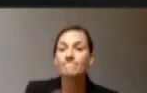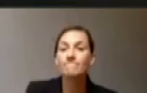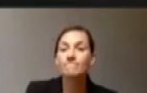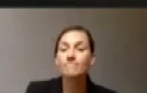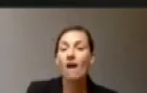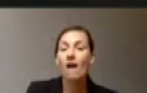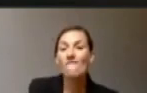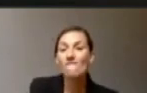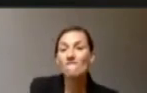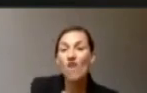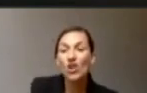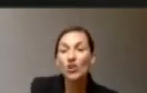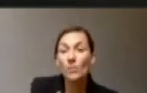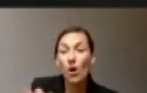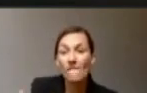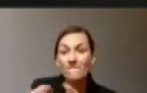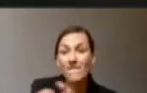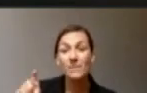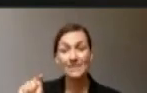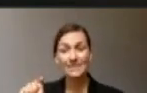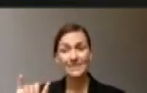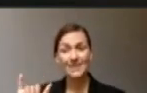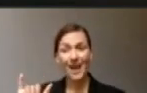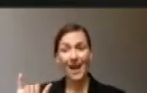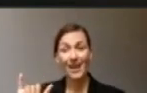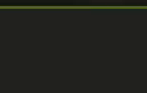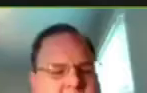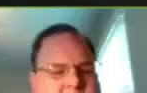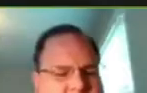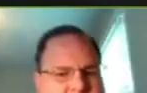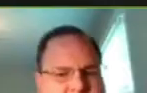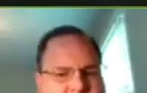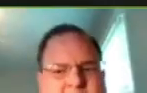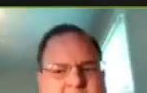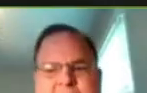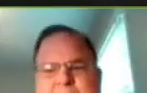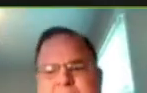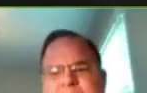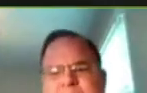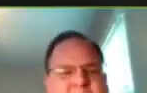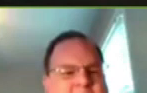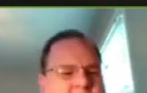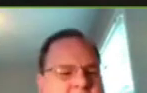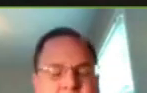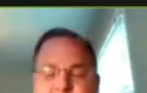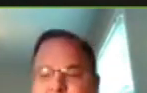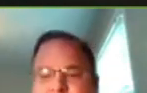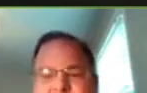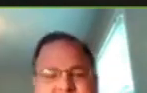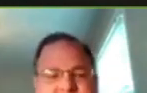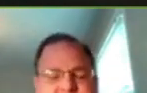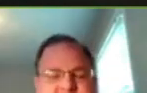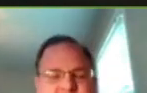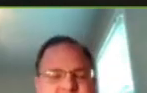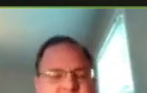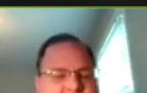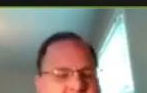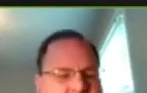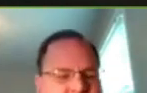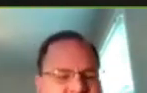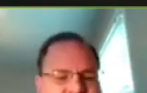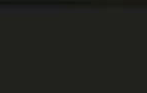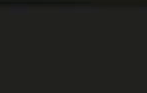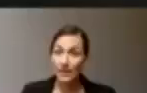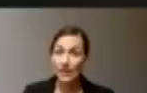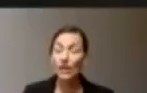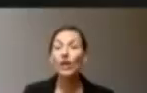families. Ty, welcome. Hi, good morning. I'm really excited to be here, and